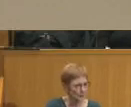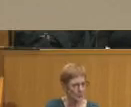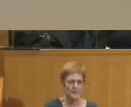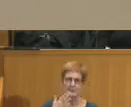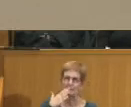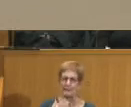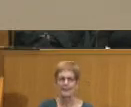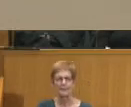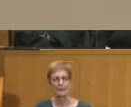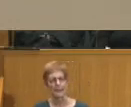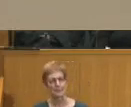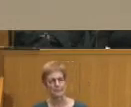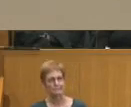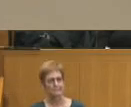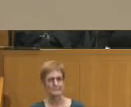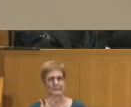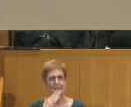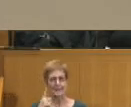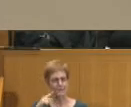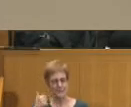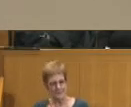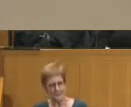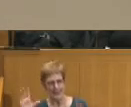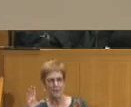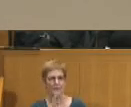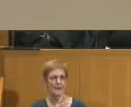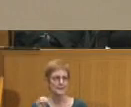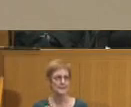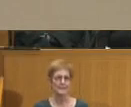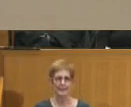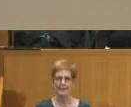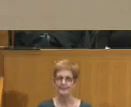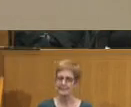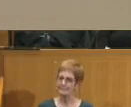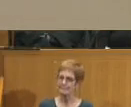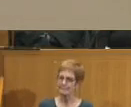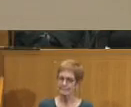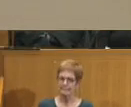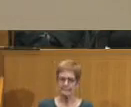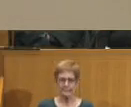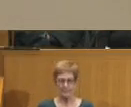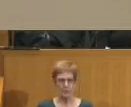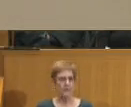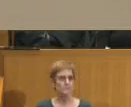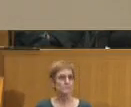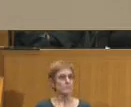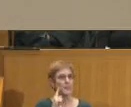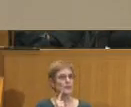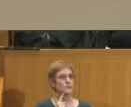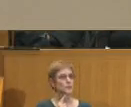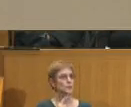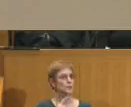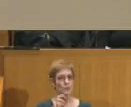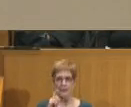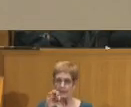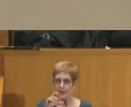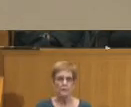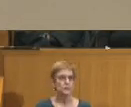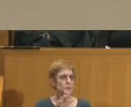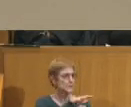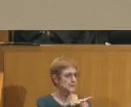Thank you, Mayor. I recognize our past Mayor Gant. I see some other elected officials here. My former campaign manager, Commissioner Mark